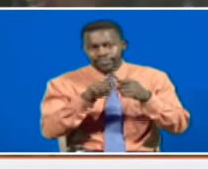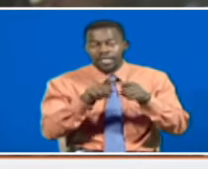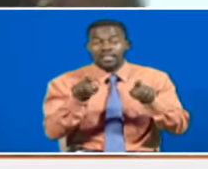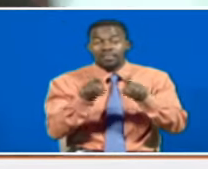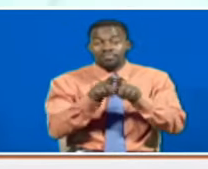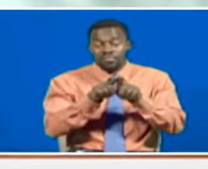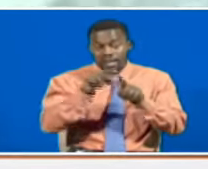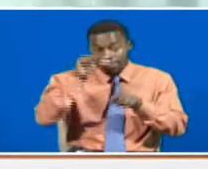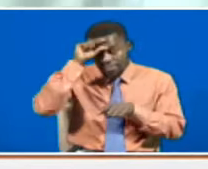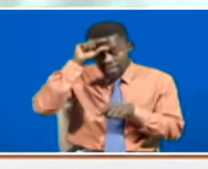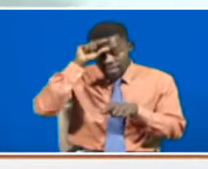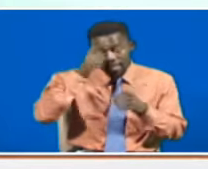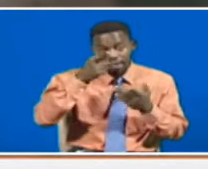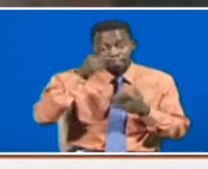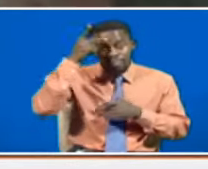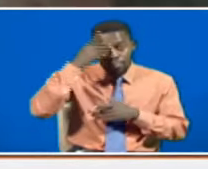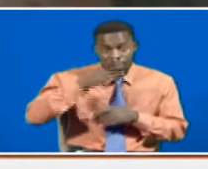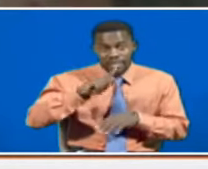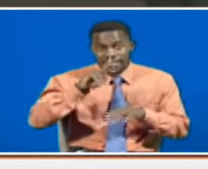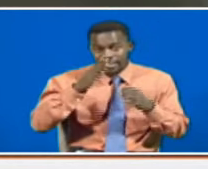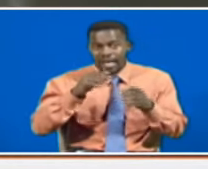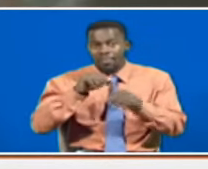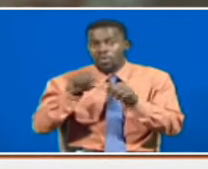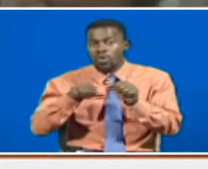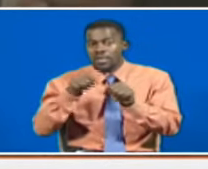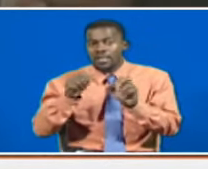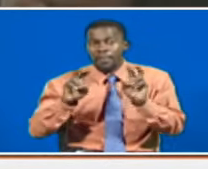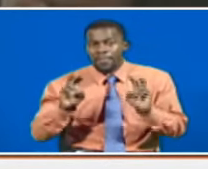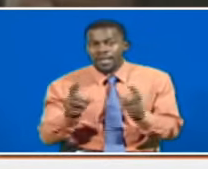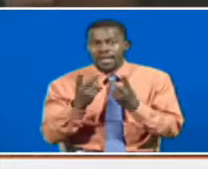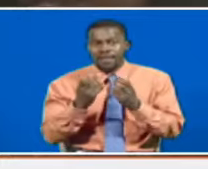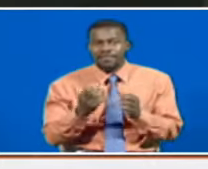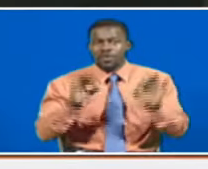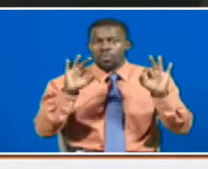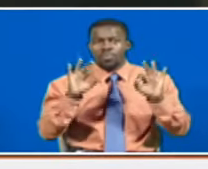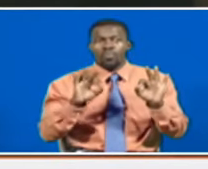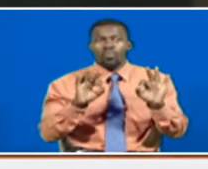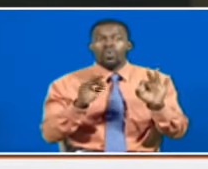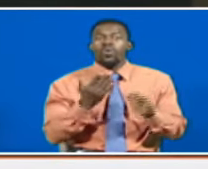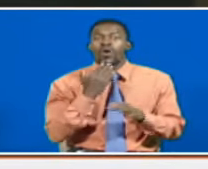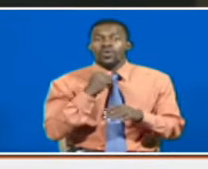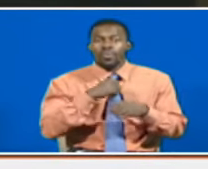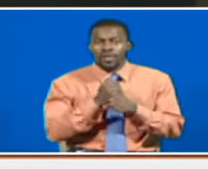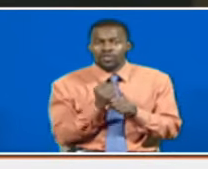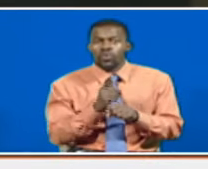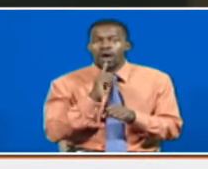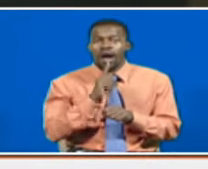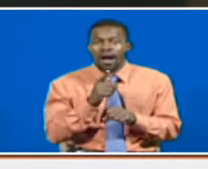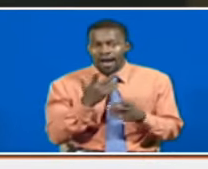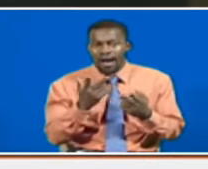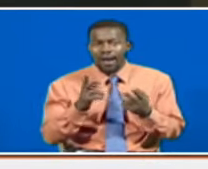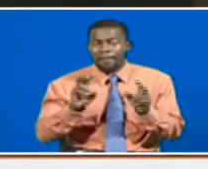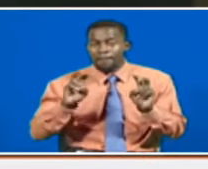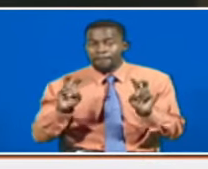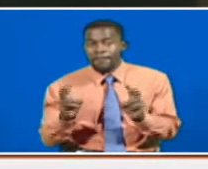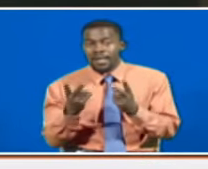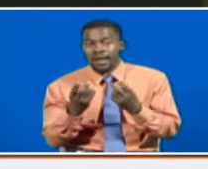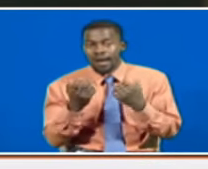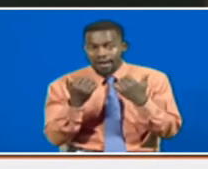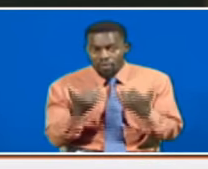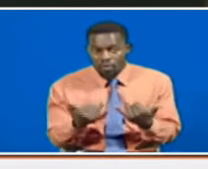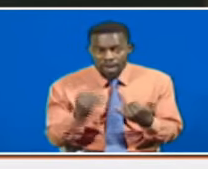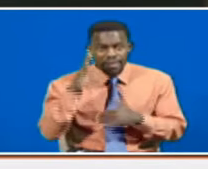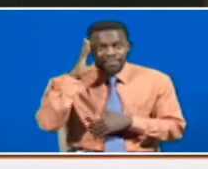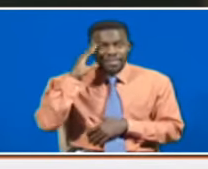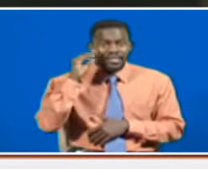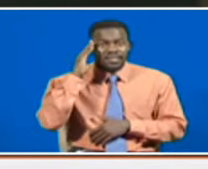that continue to claw back on media freedom. You will note also that members of the media yourselves, you are currently facing a legal hurdle